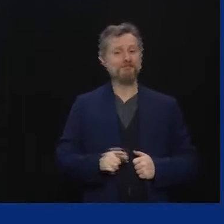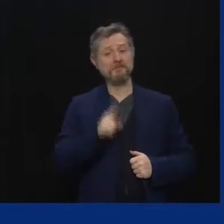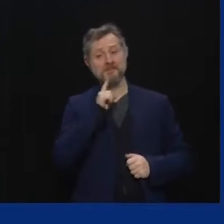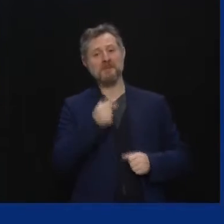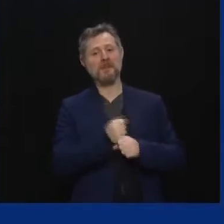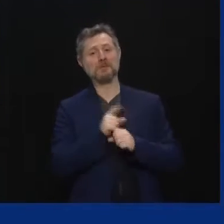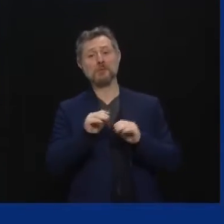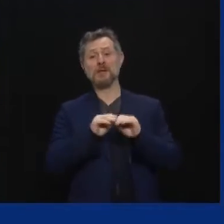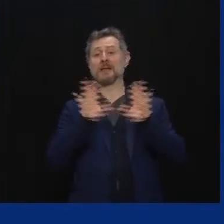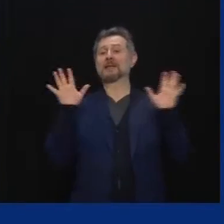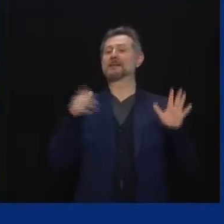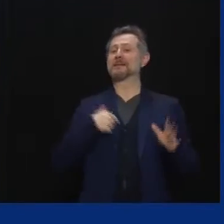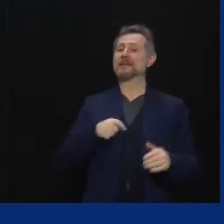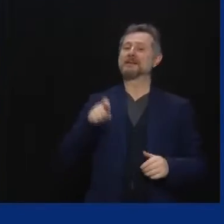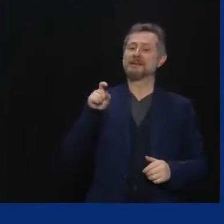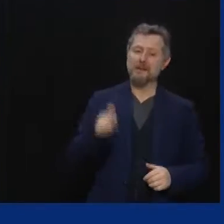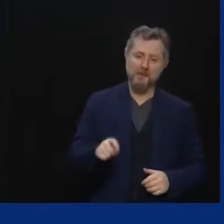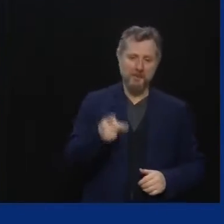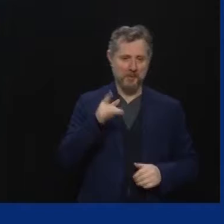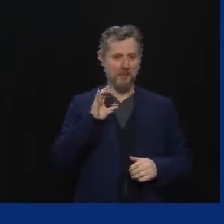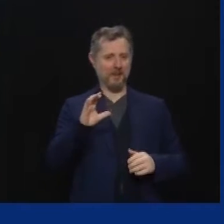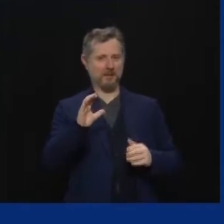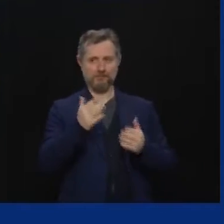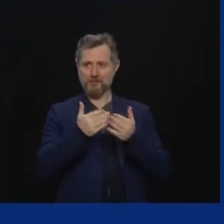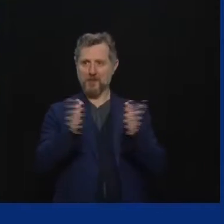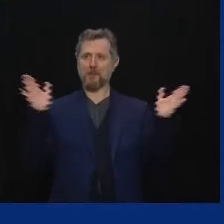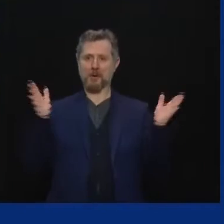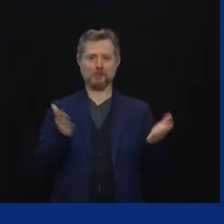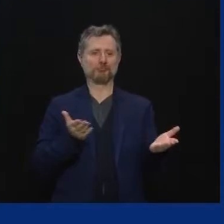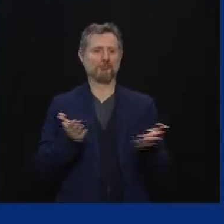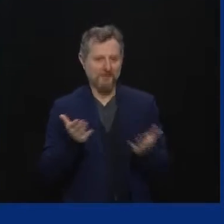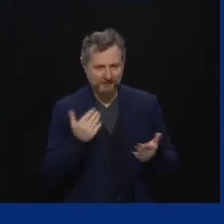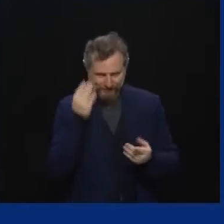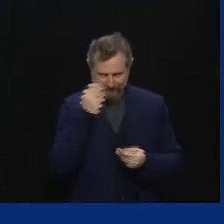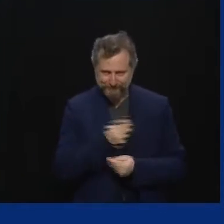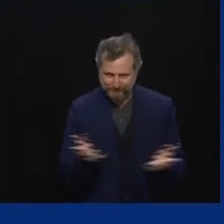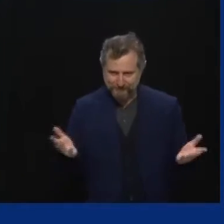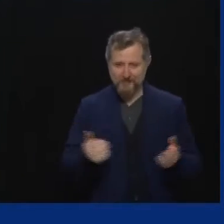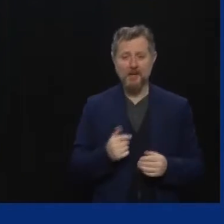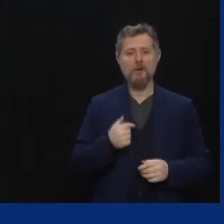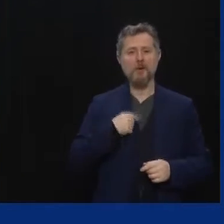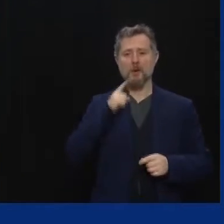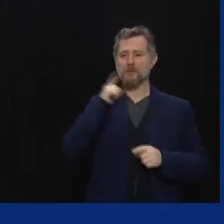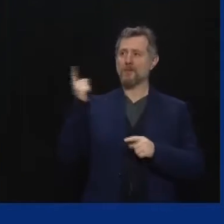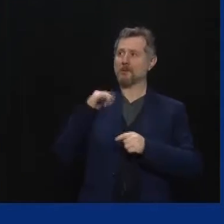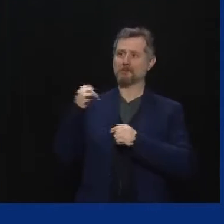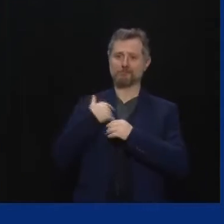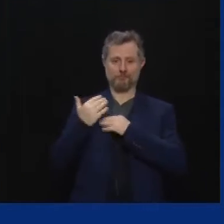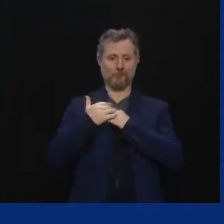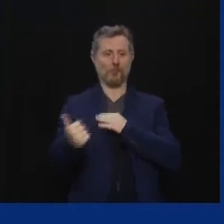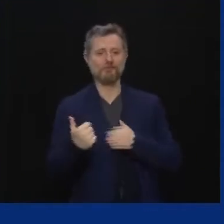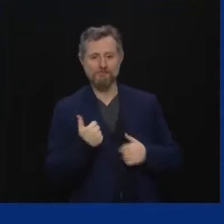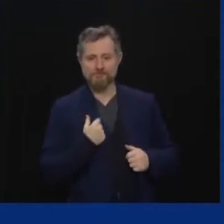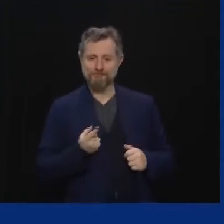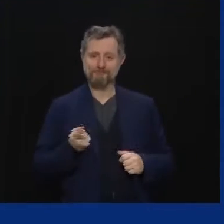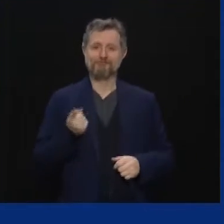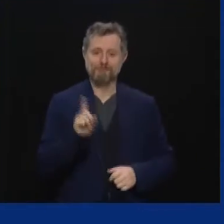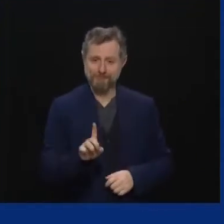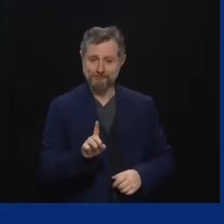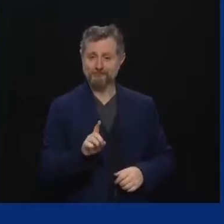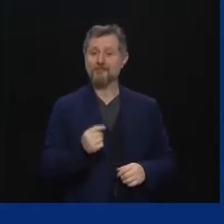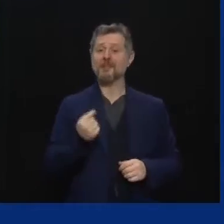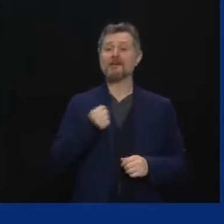opportunity to answer that call once again. As you've mentioned, we are monitoring the Omicron variant in close coordination